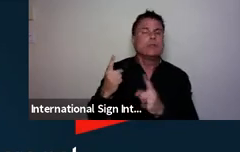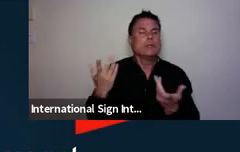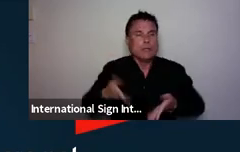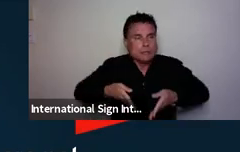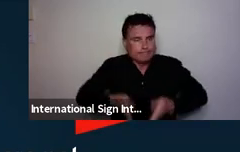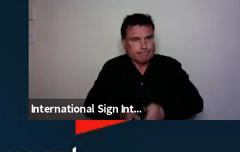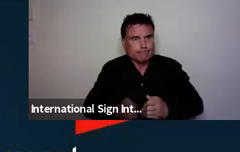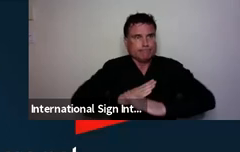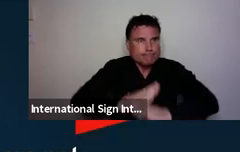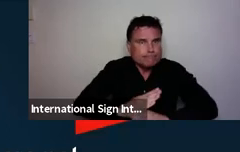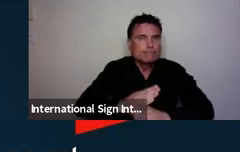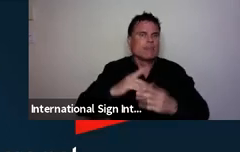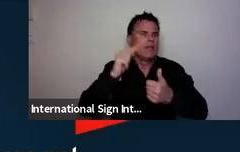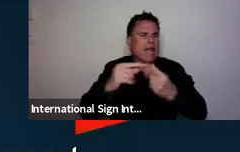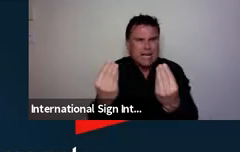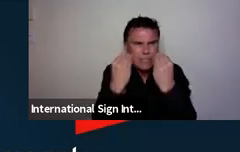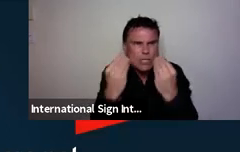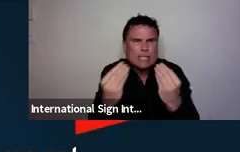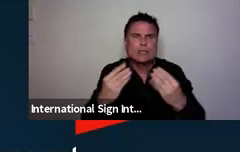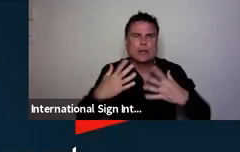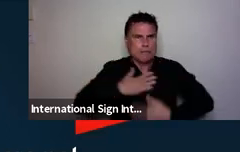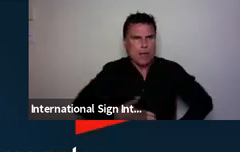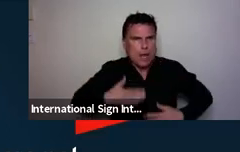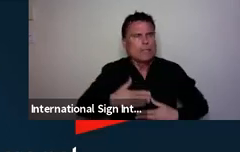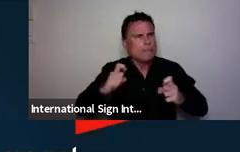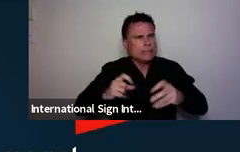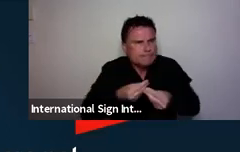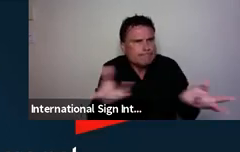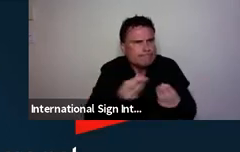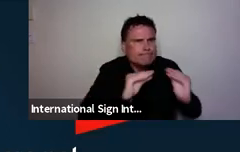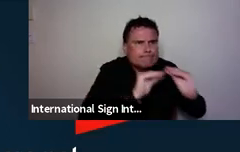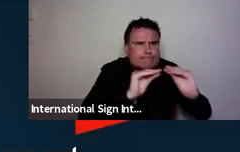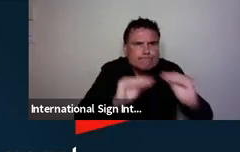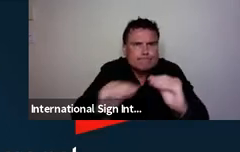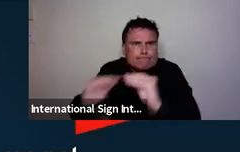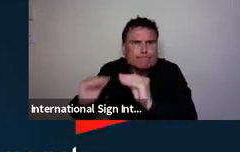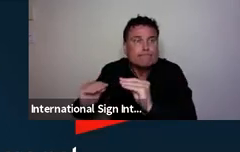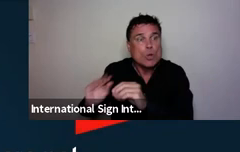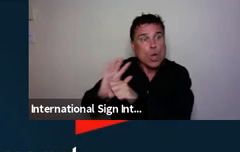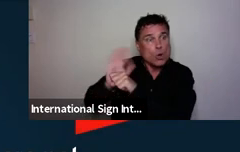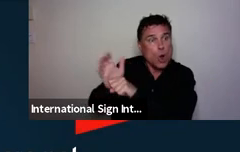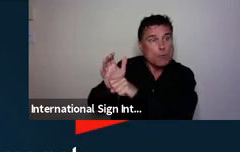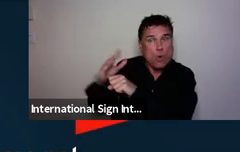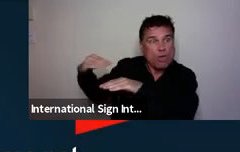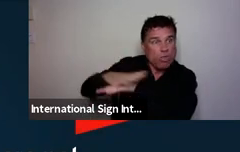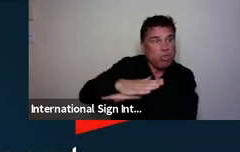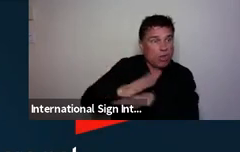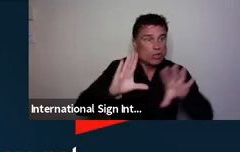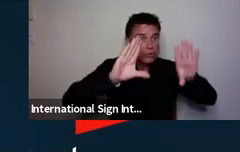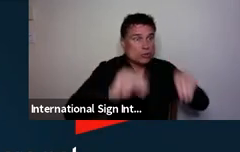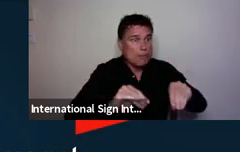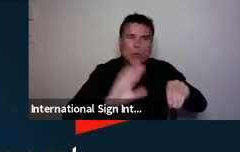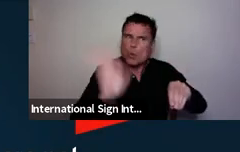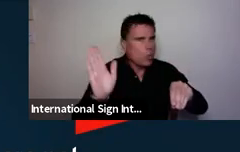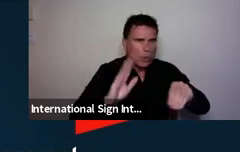services are not interrupted during COVID. And we know that these are some of the issues that get sidelined during such